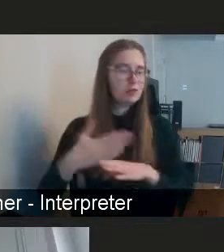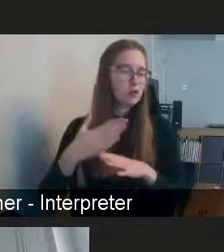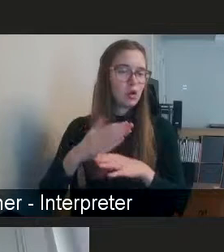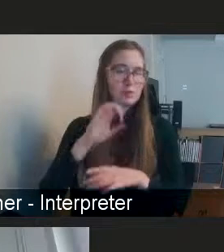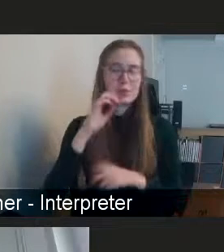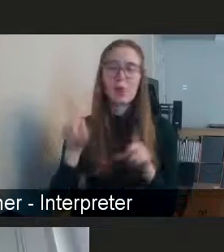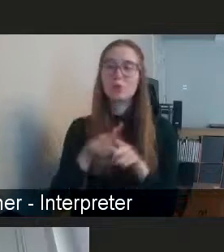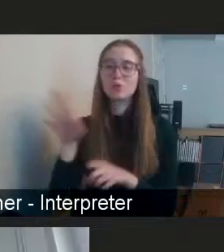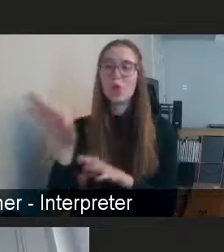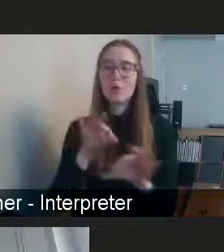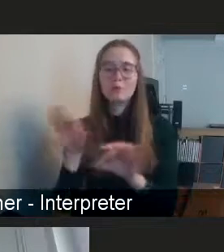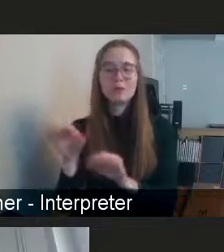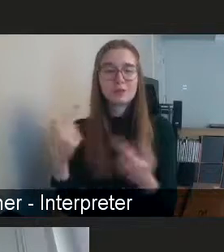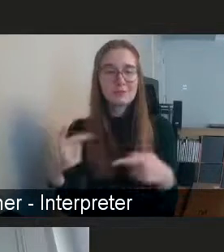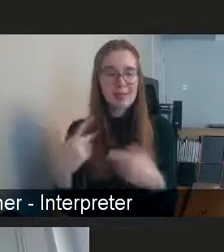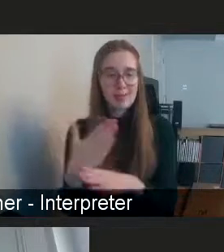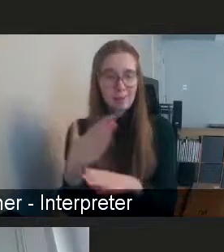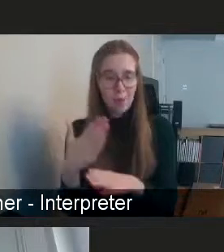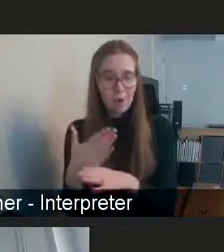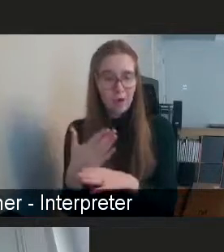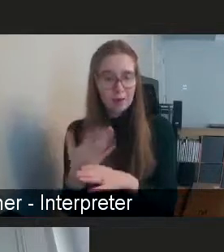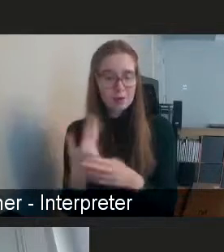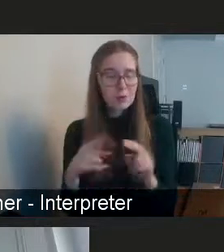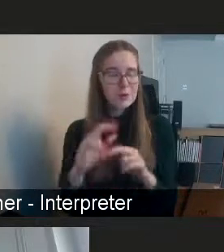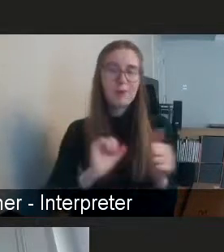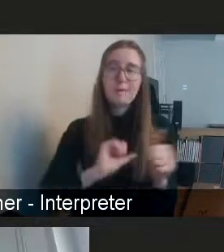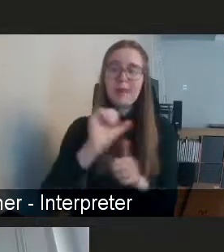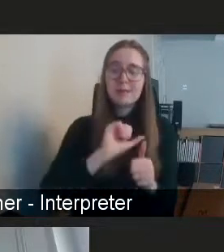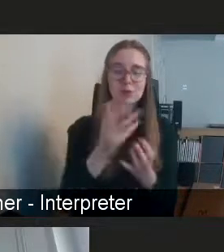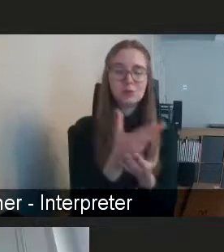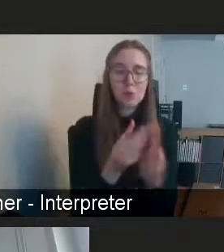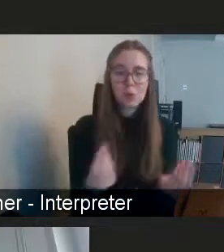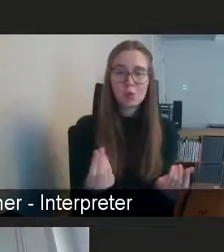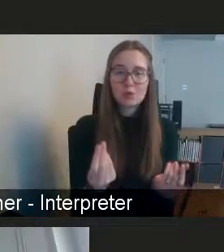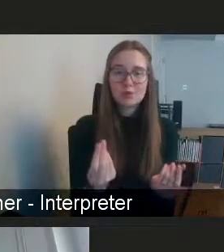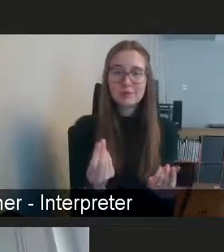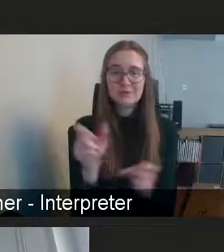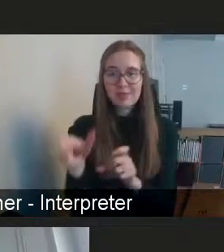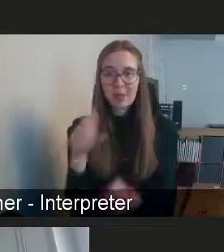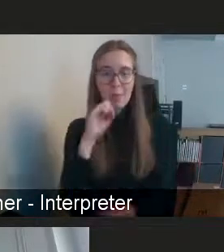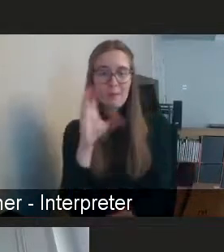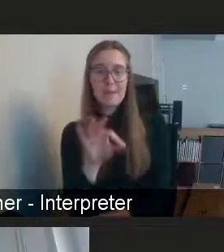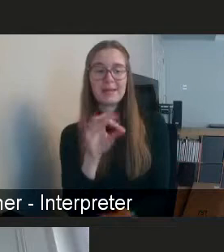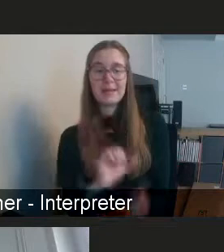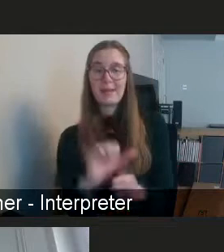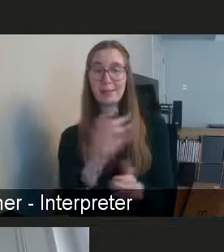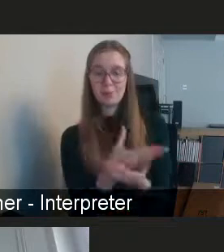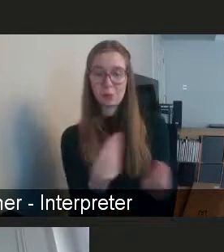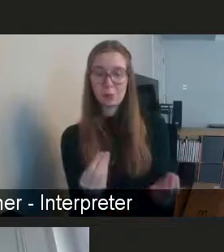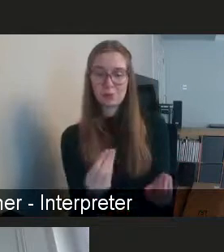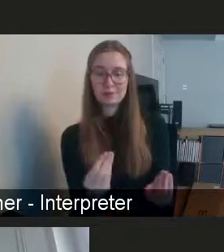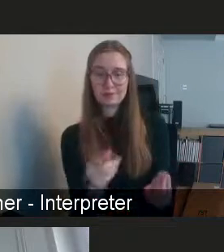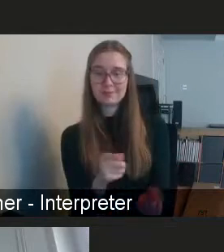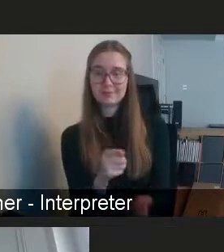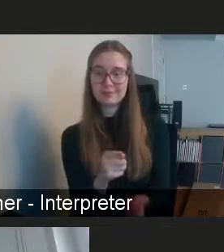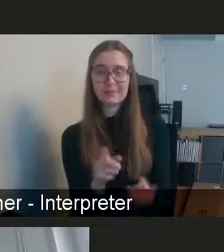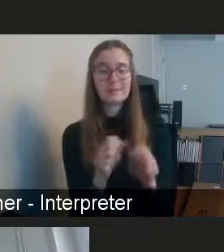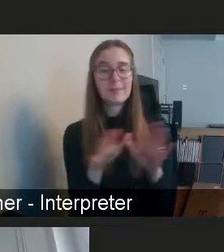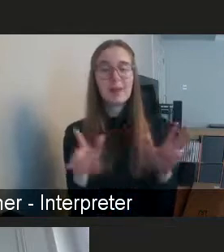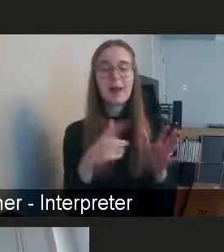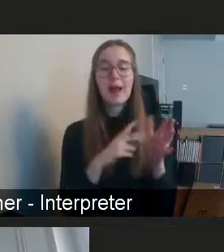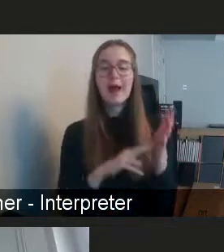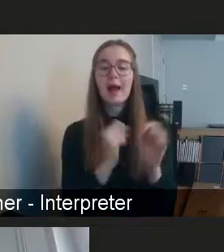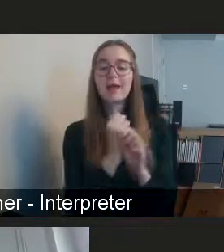options that are available. So if there are better solutions available, they will choose those better solutions. Similarly, Angus was talking